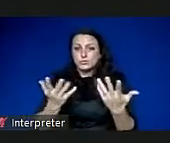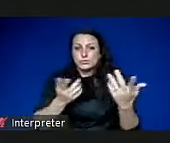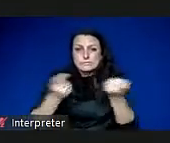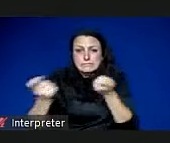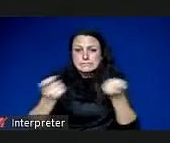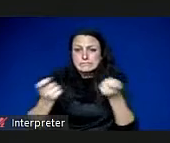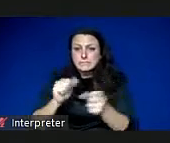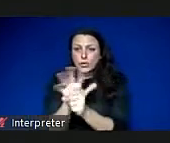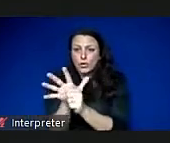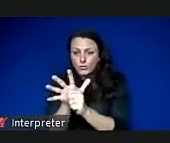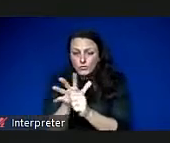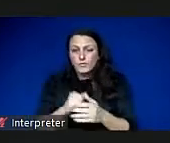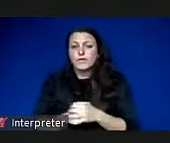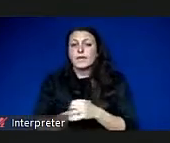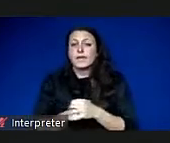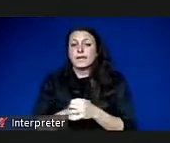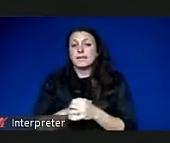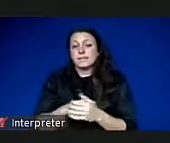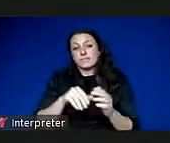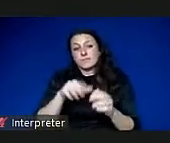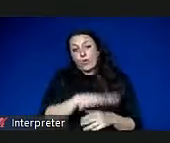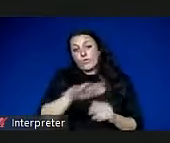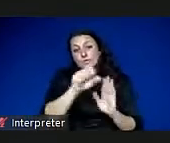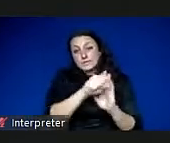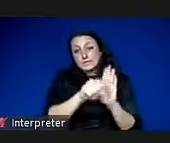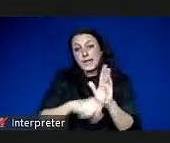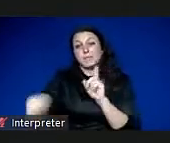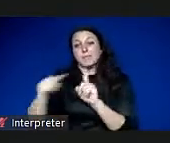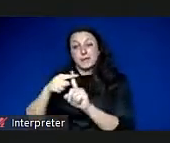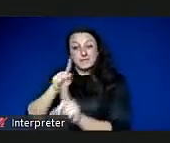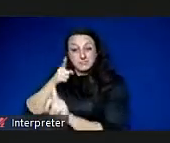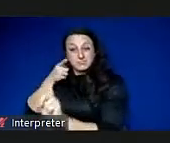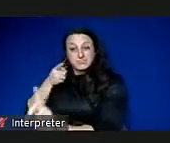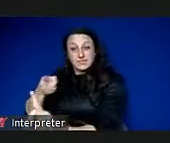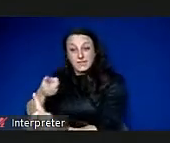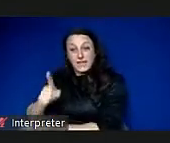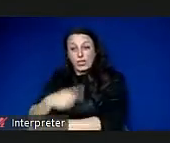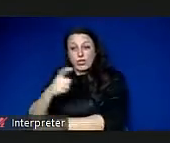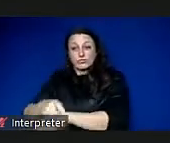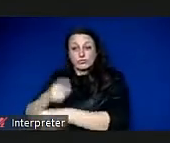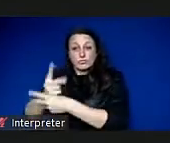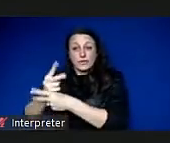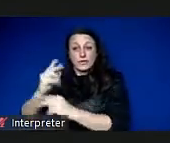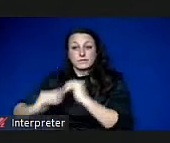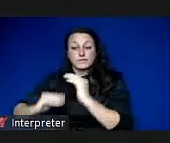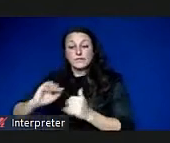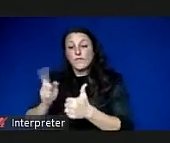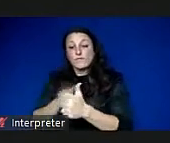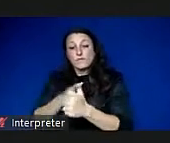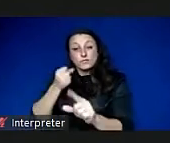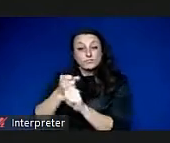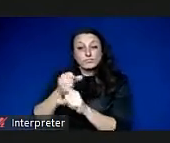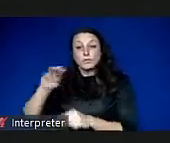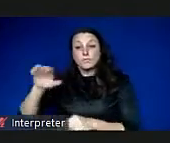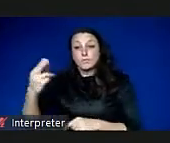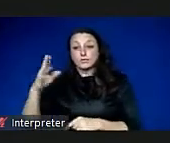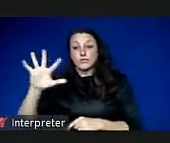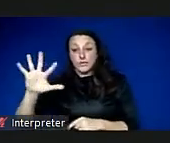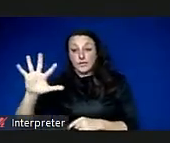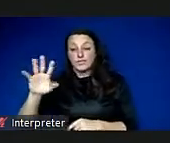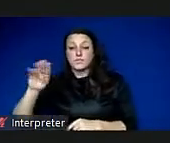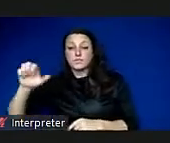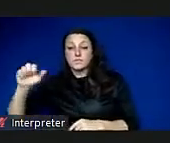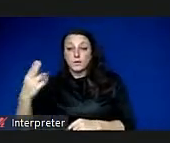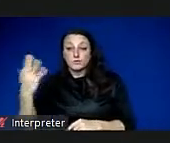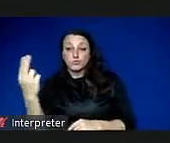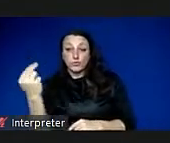within our long-term care facilities. As I mentioned, our first case was on March 5th. By March 13th, we issued our first public health order